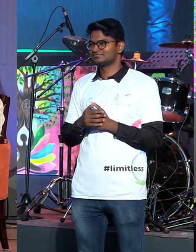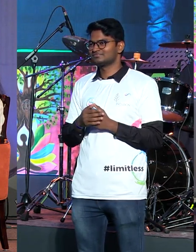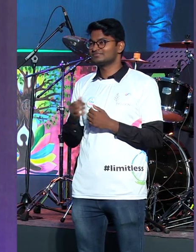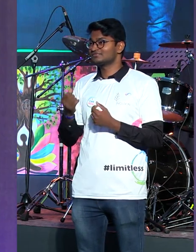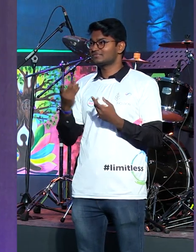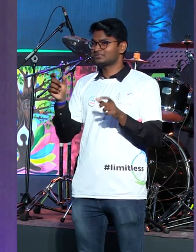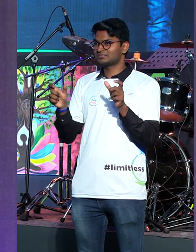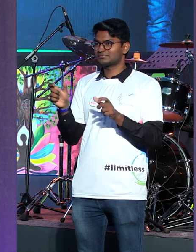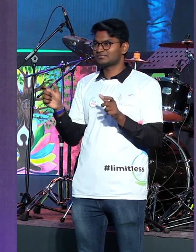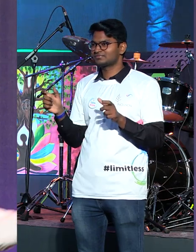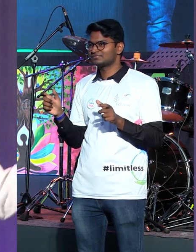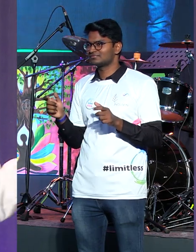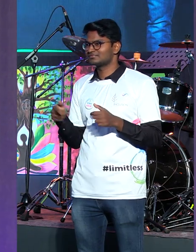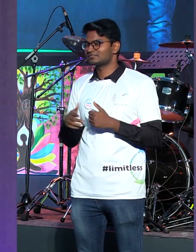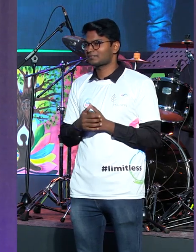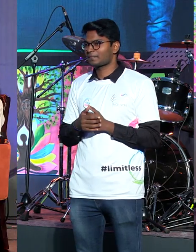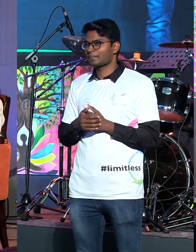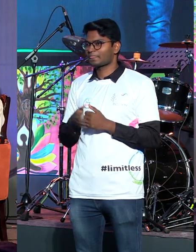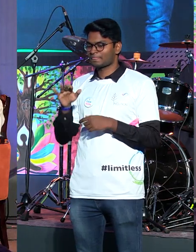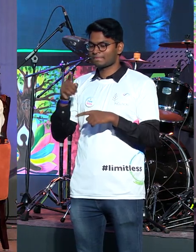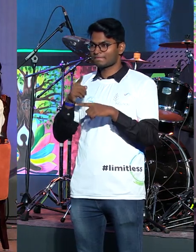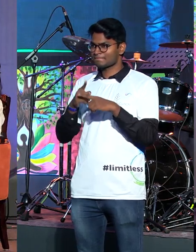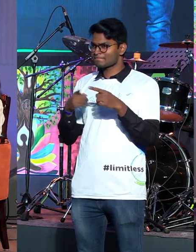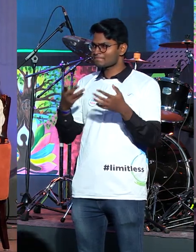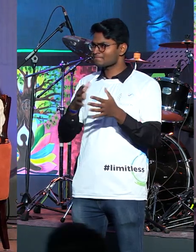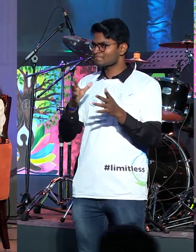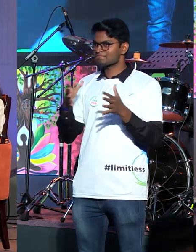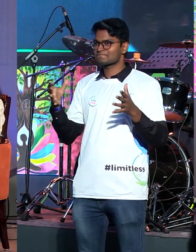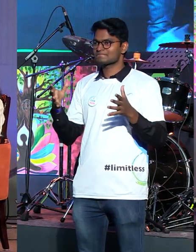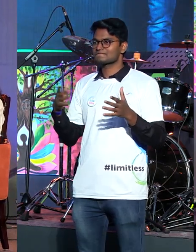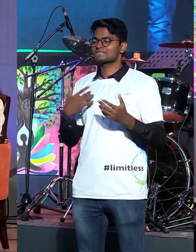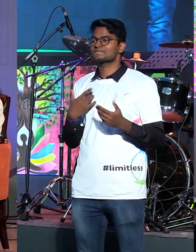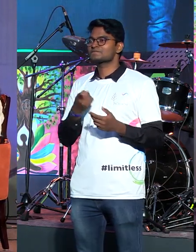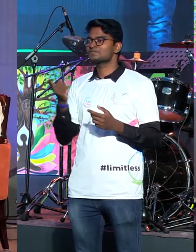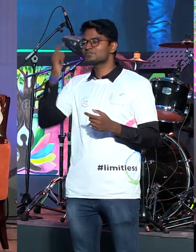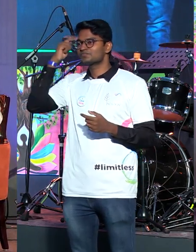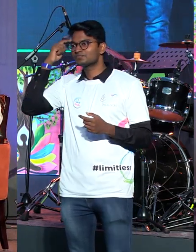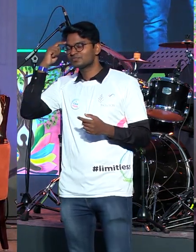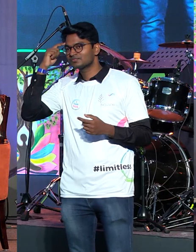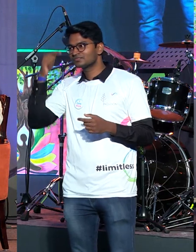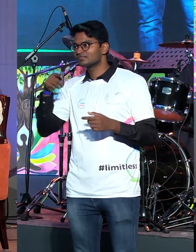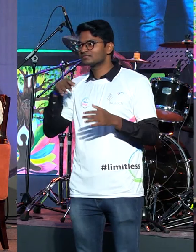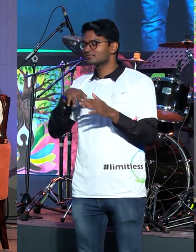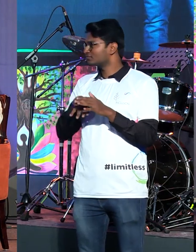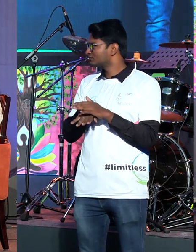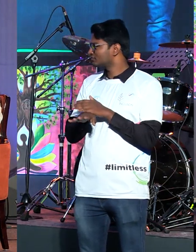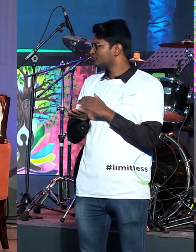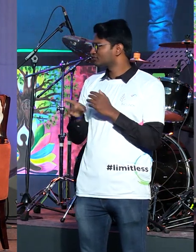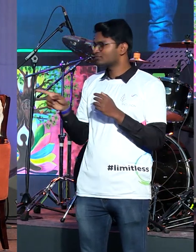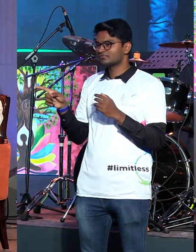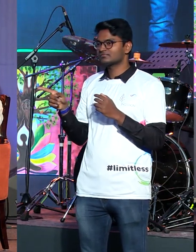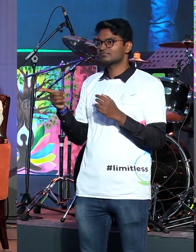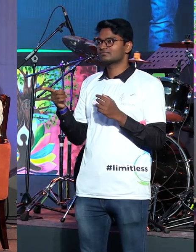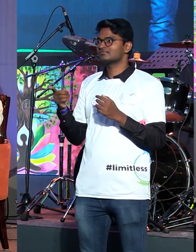people, right? So tell me, this is my part of the story. Tell me, what did you think when you walked in today?" I have